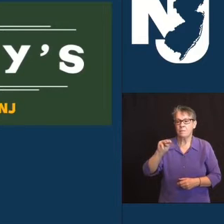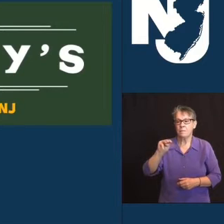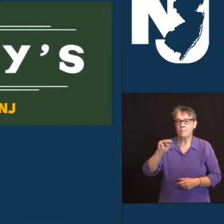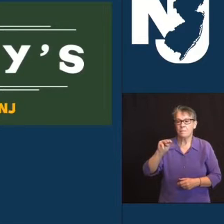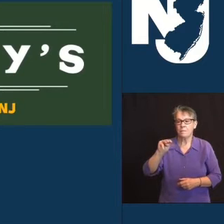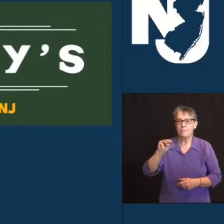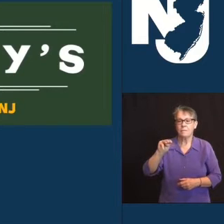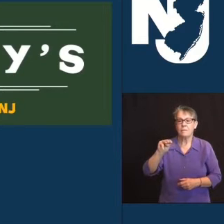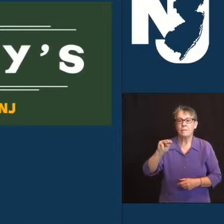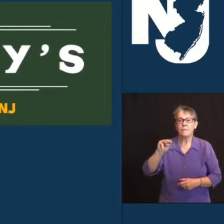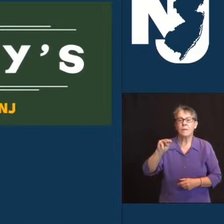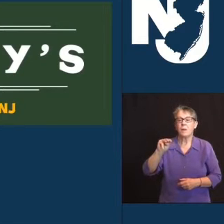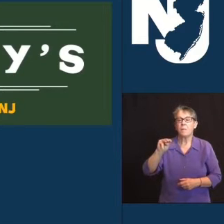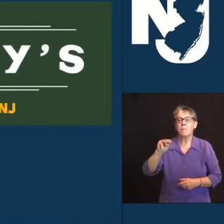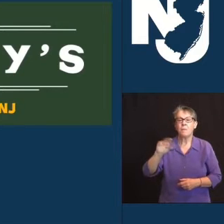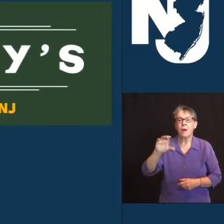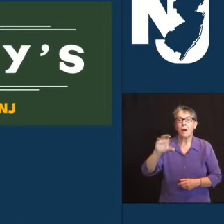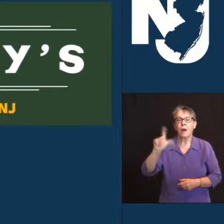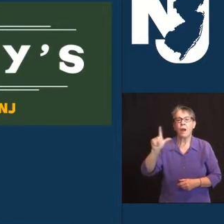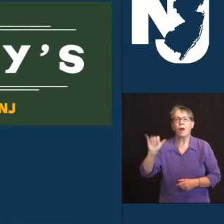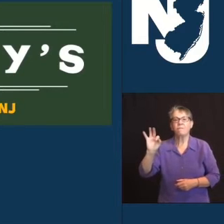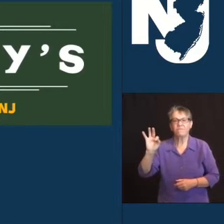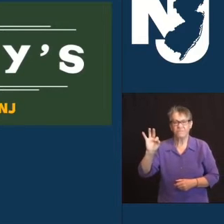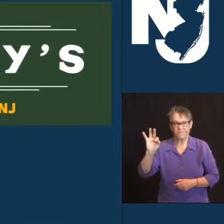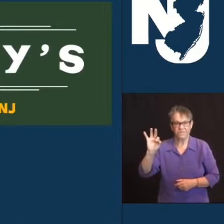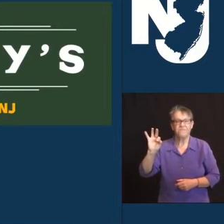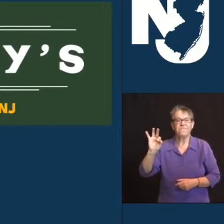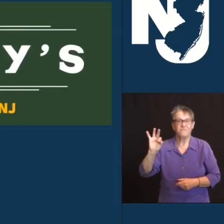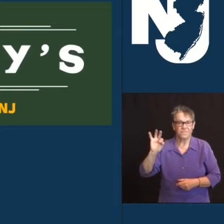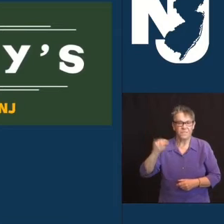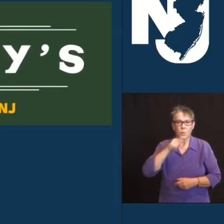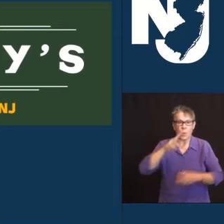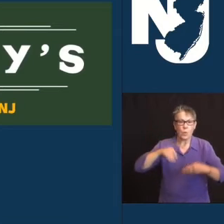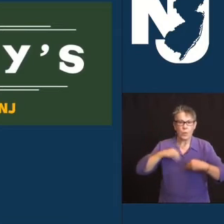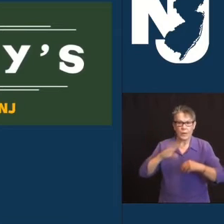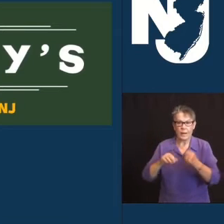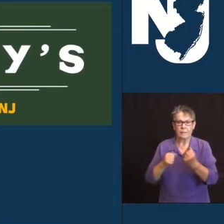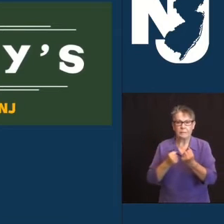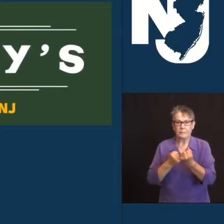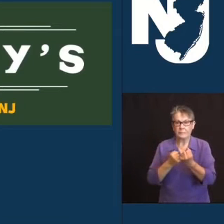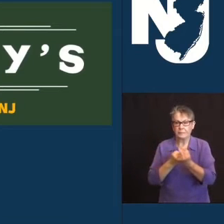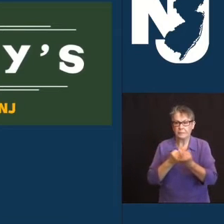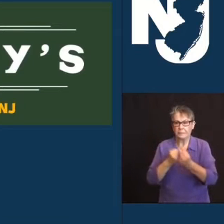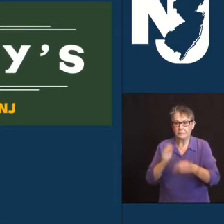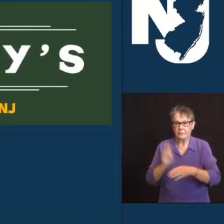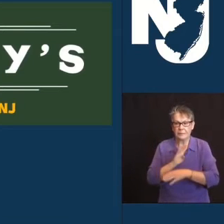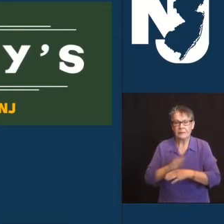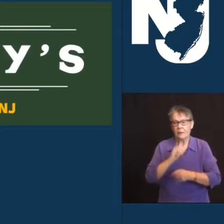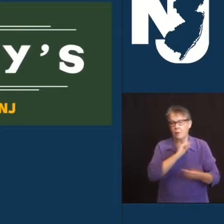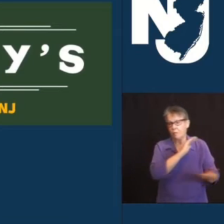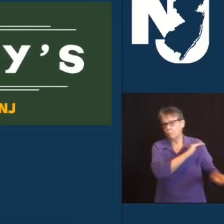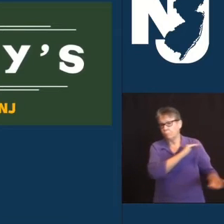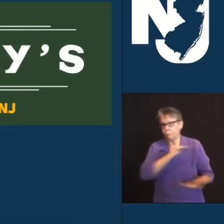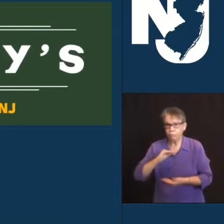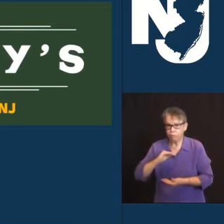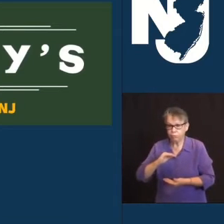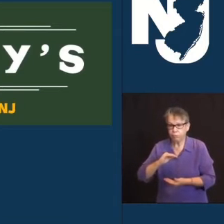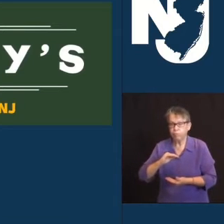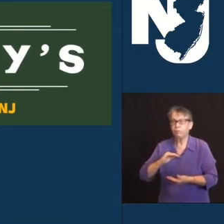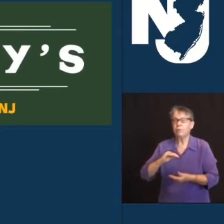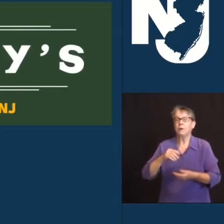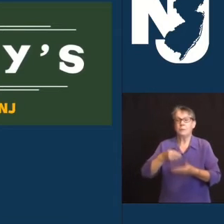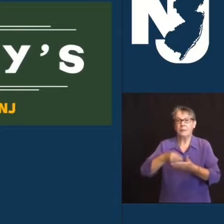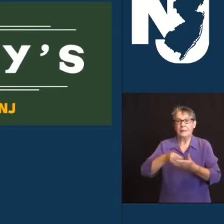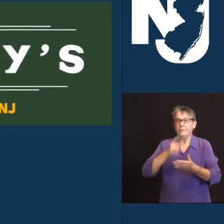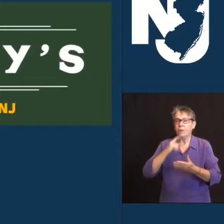Stumpy's Hatchet House in the spring and secured a grant from the EDA to cover payroll while they undertook upgrades to ventilation